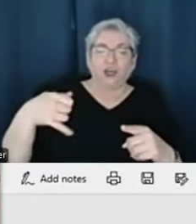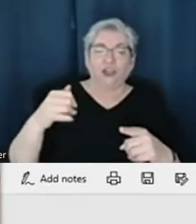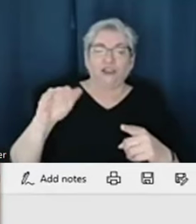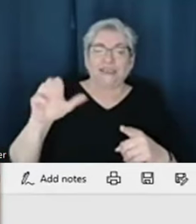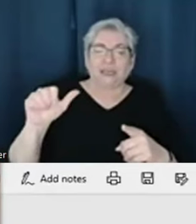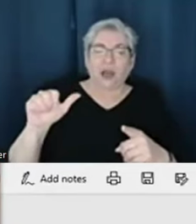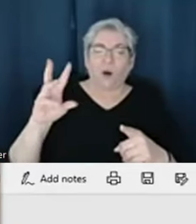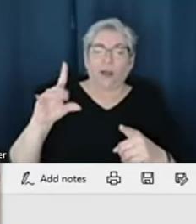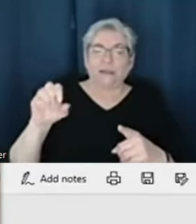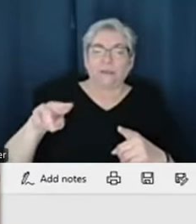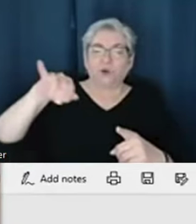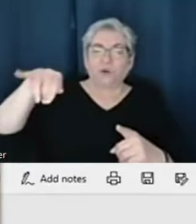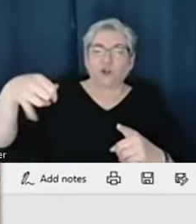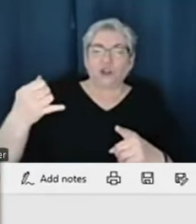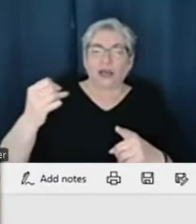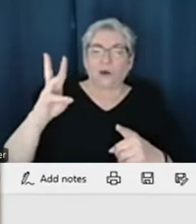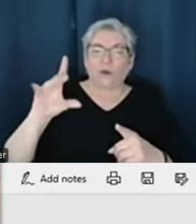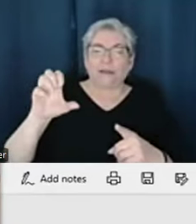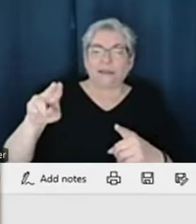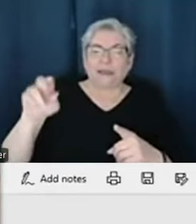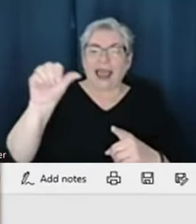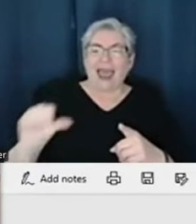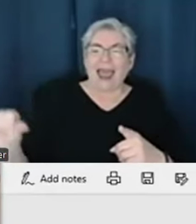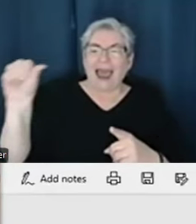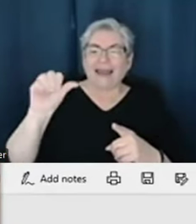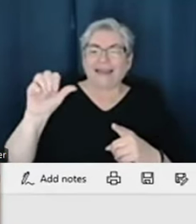jwilson@spanadvocacy.org, and I will forward them to you personally